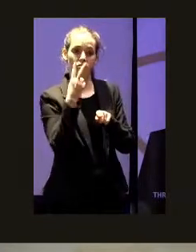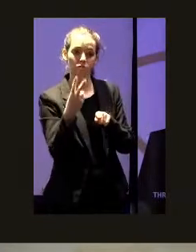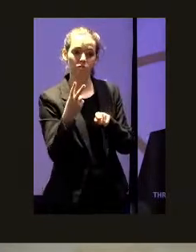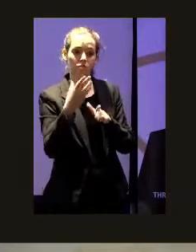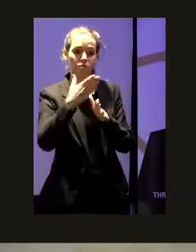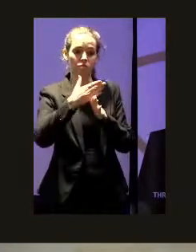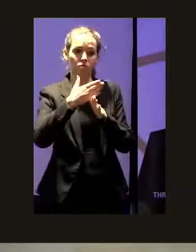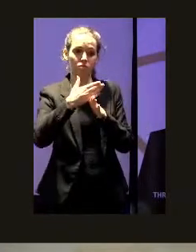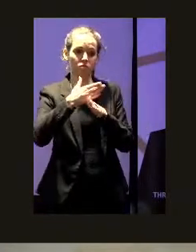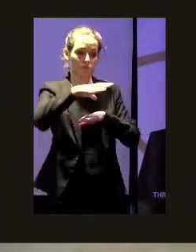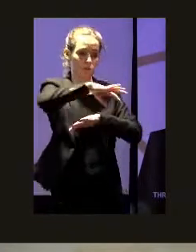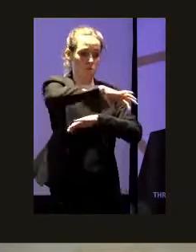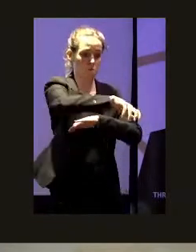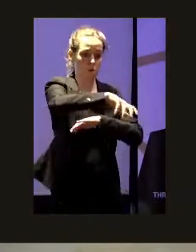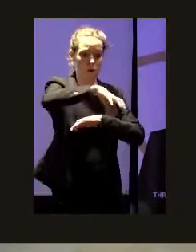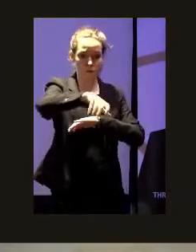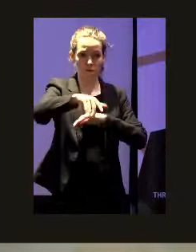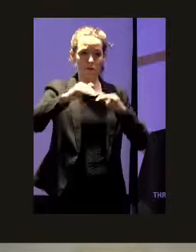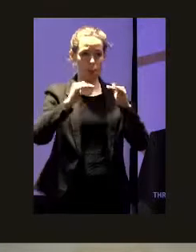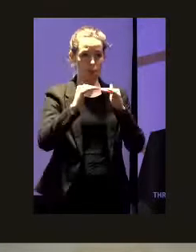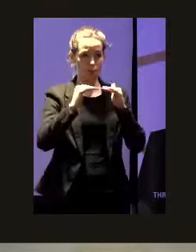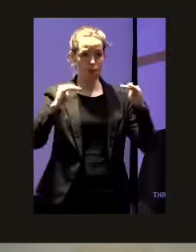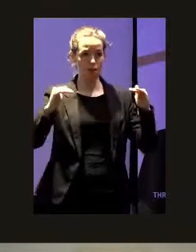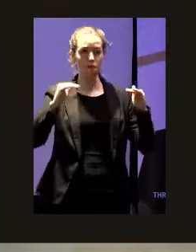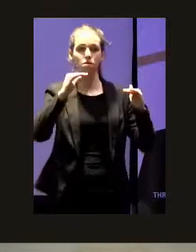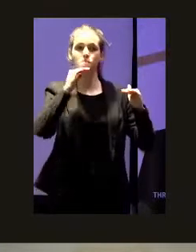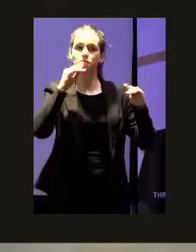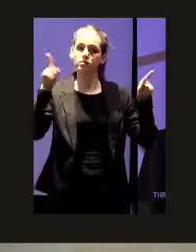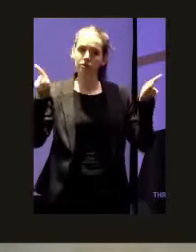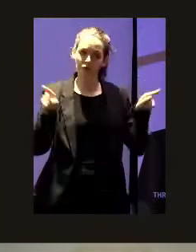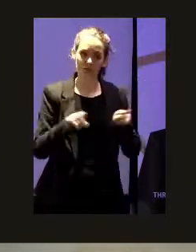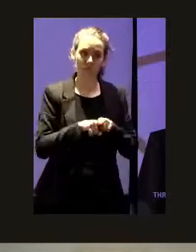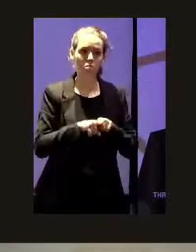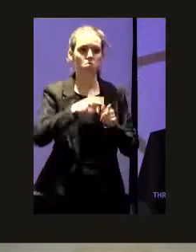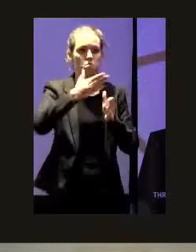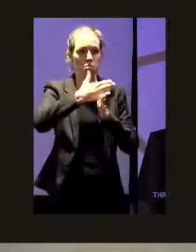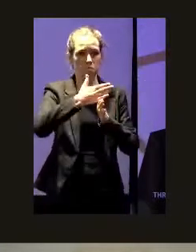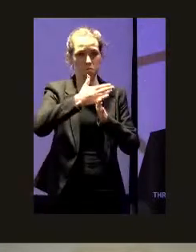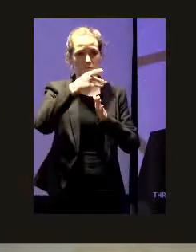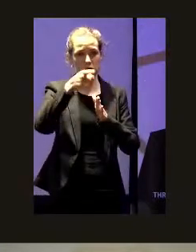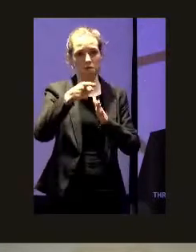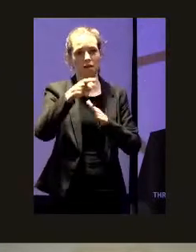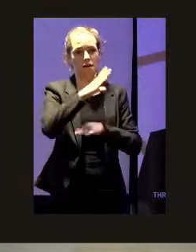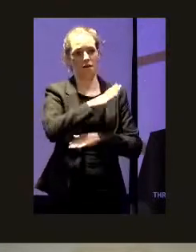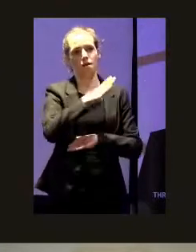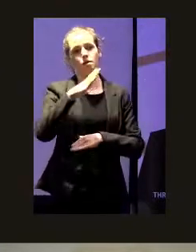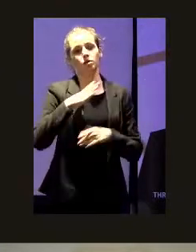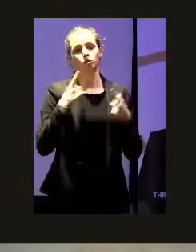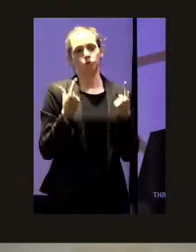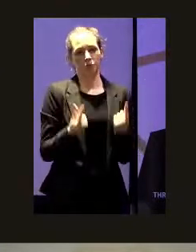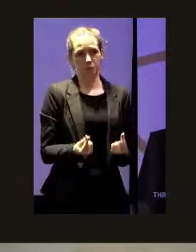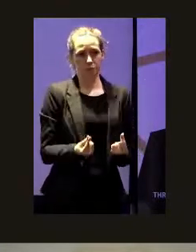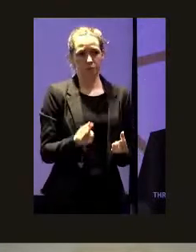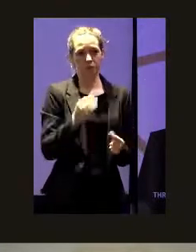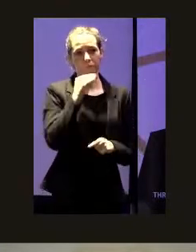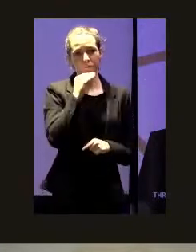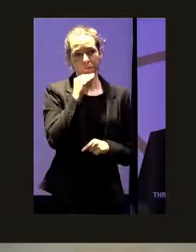provincial level is deemed to be the work done by council. So it is in that context that we need to